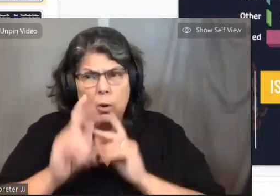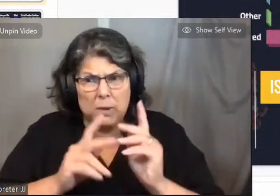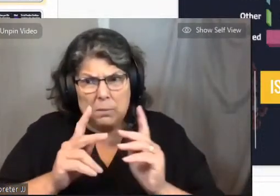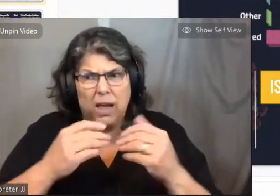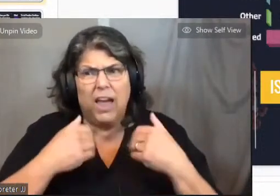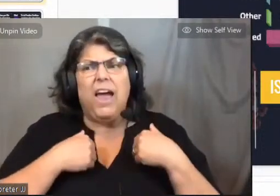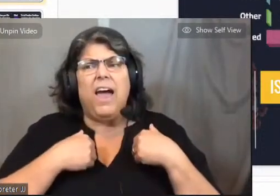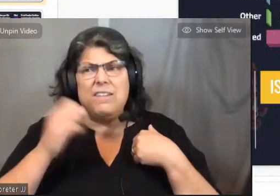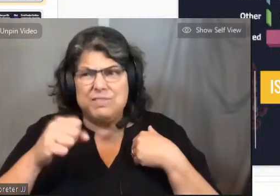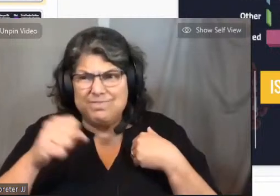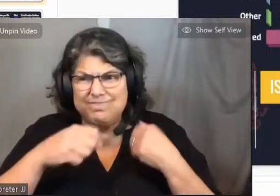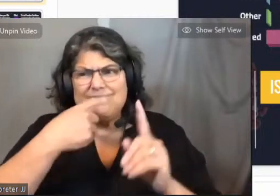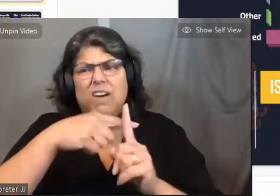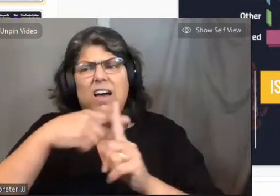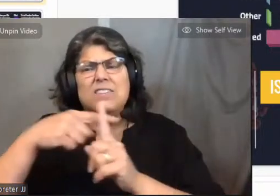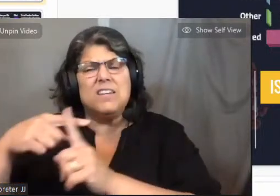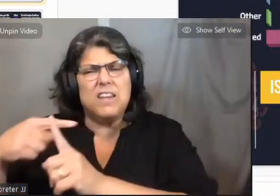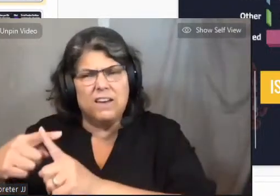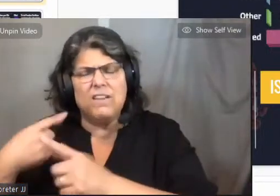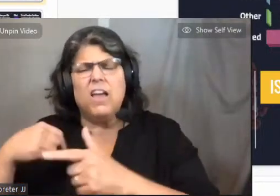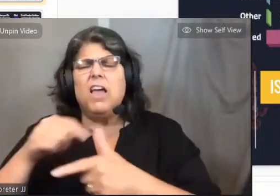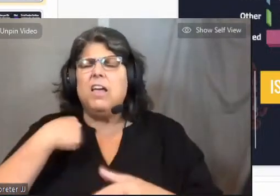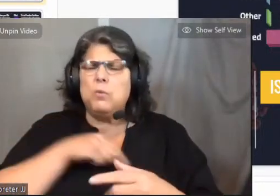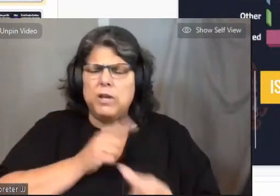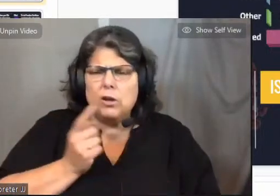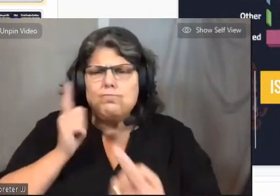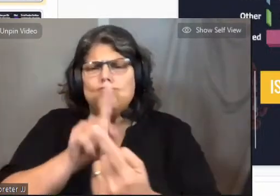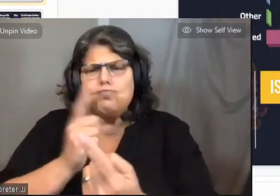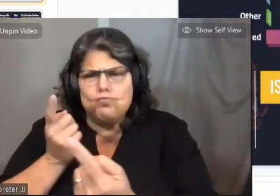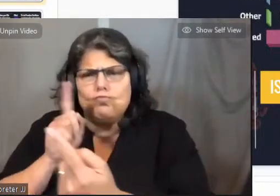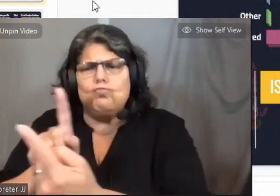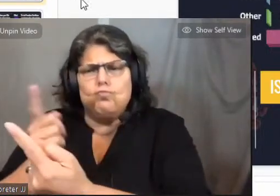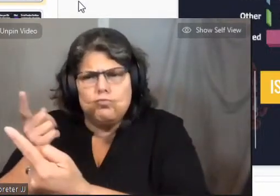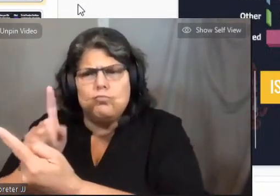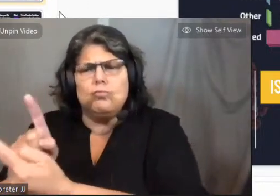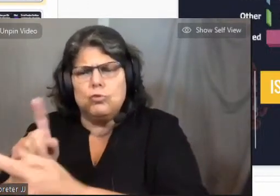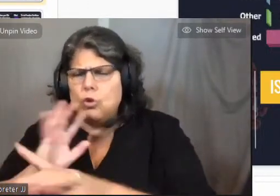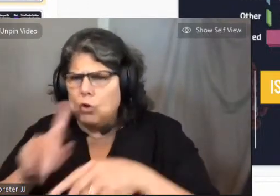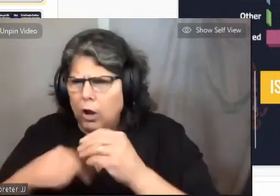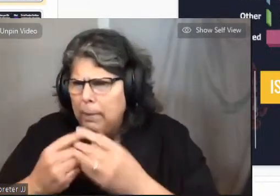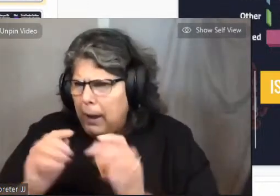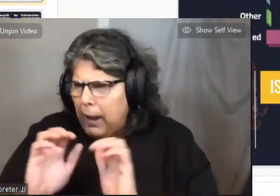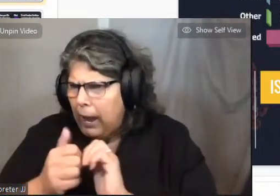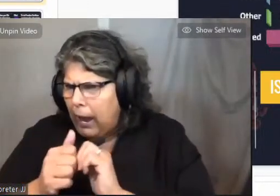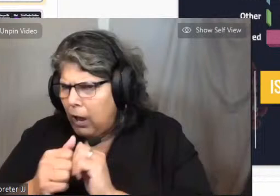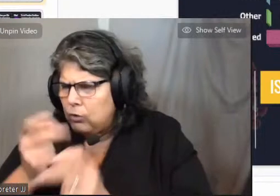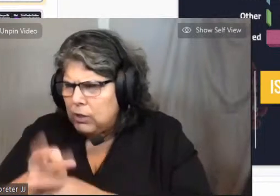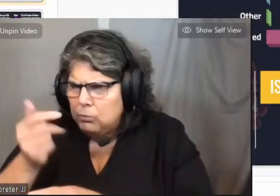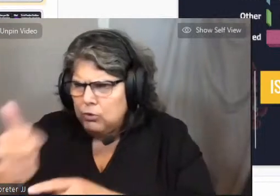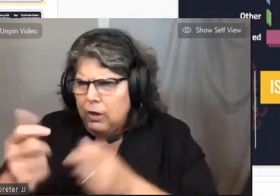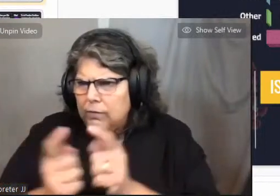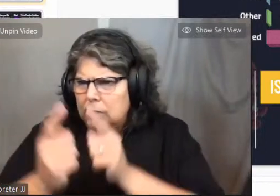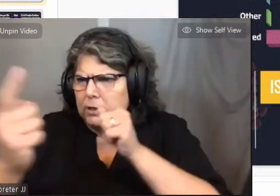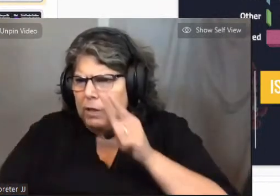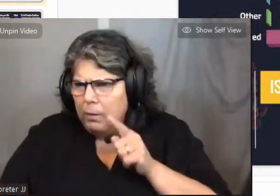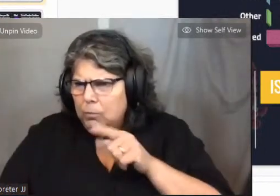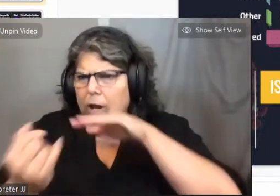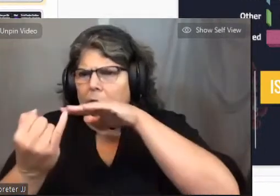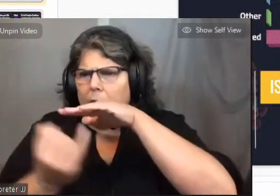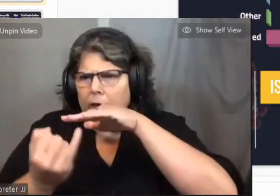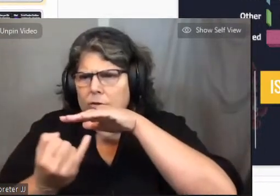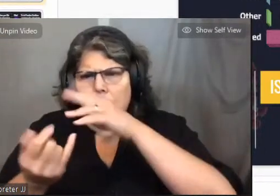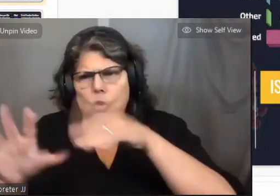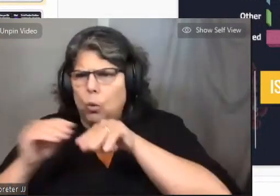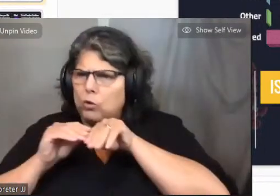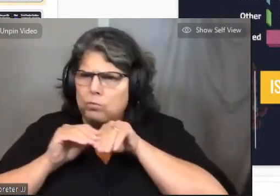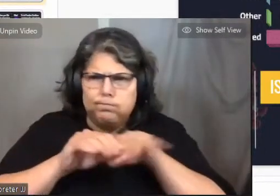them about being isolated and their contacts about quarantining to really contain it so it doesn't run rampant through our community. Now,